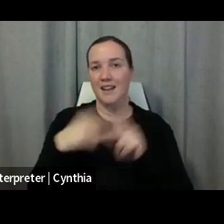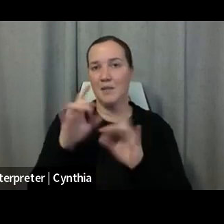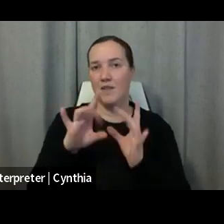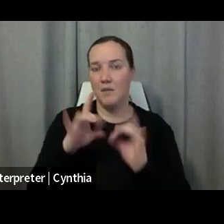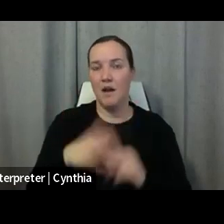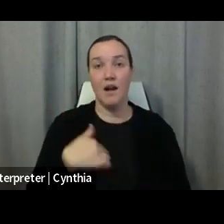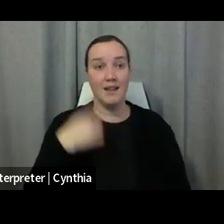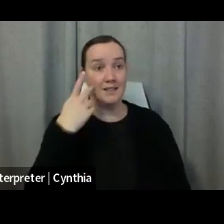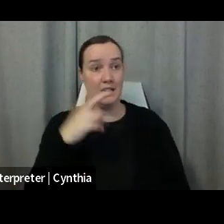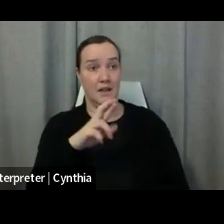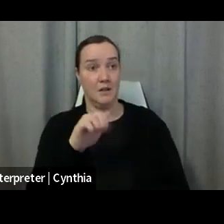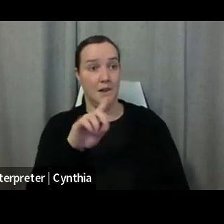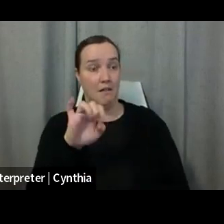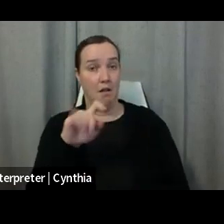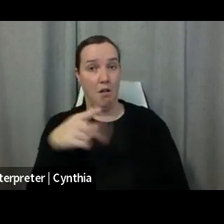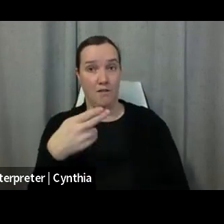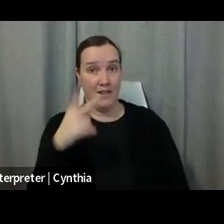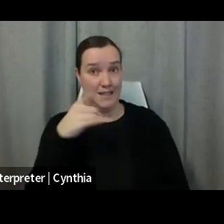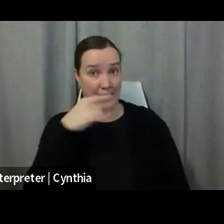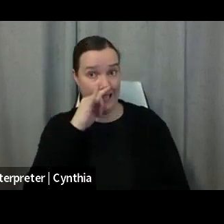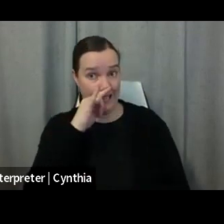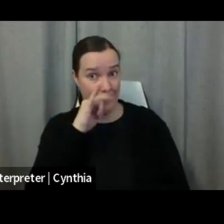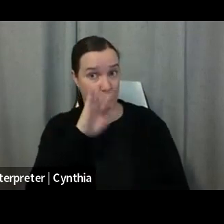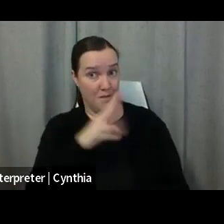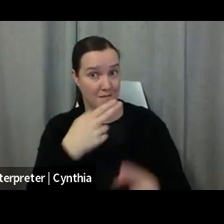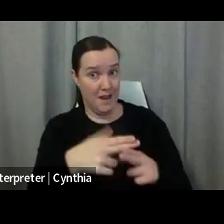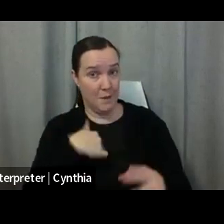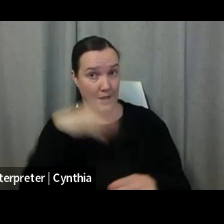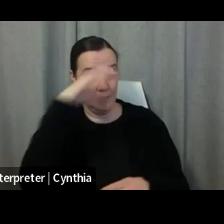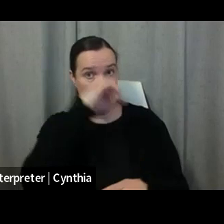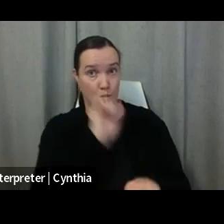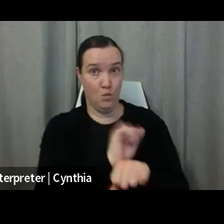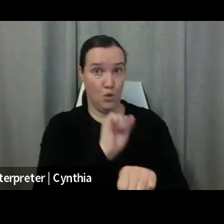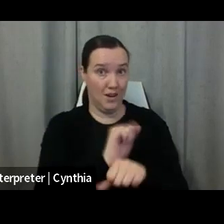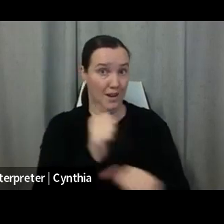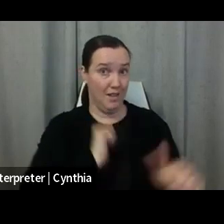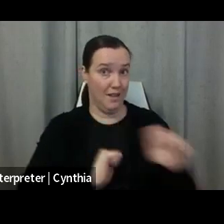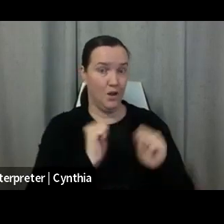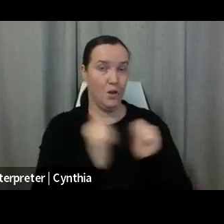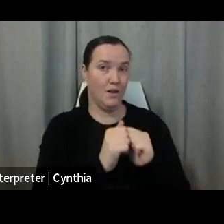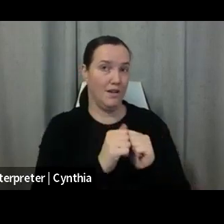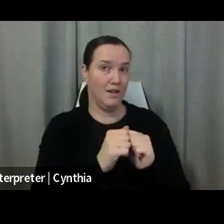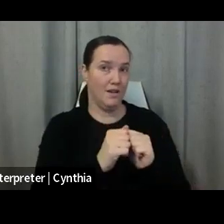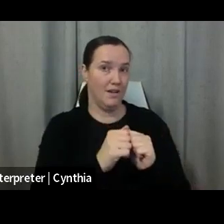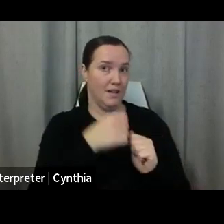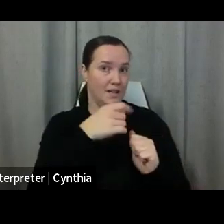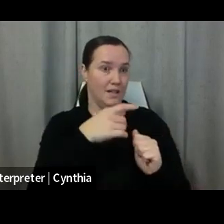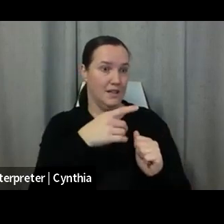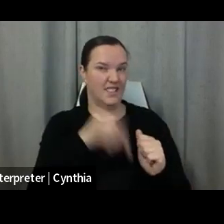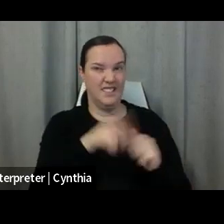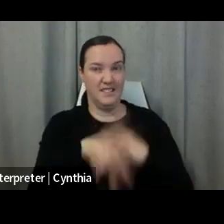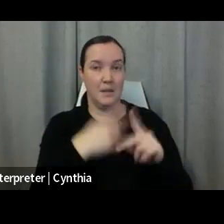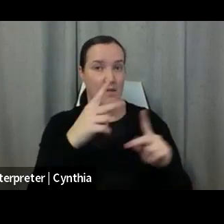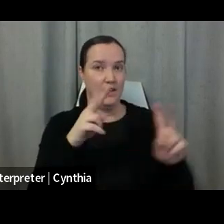see Randolph Kids, so I imagine you're probably working in, I'm assuming, working with in theater with those kinds of taking up those issues in terms of